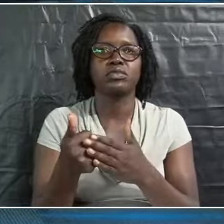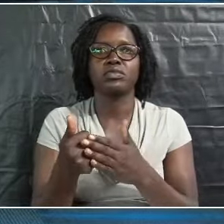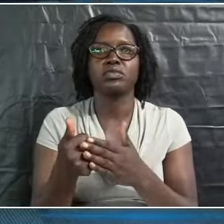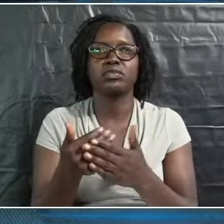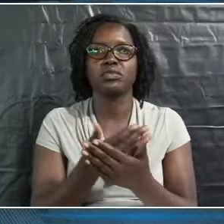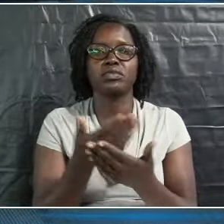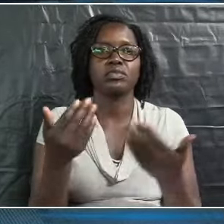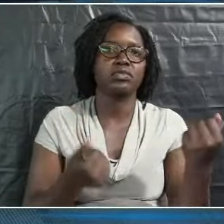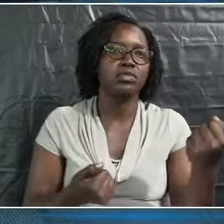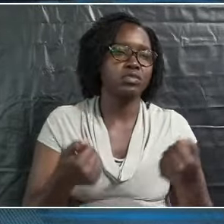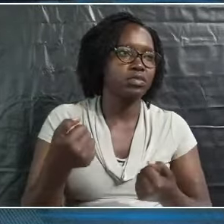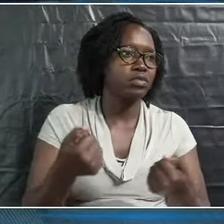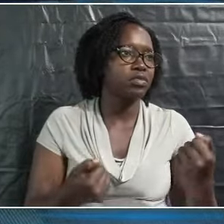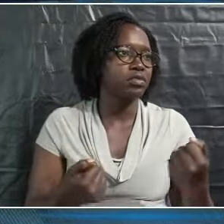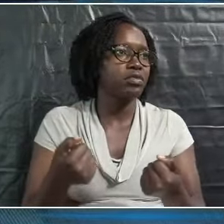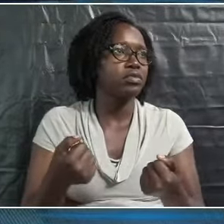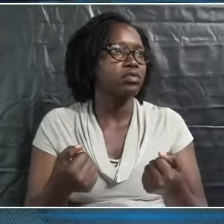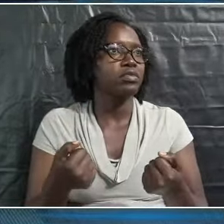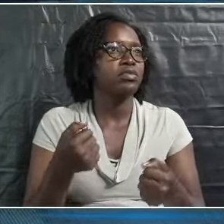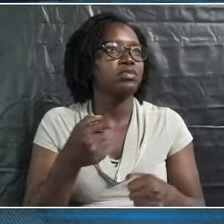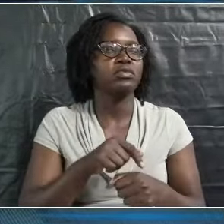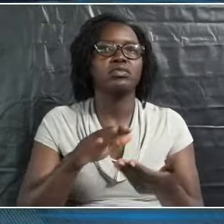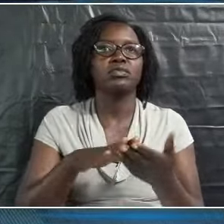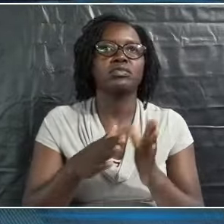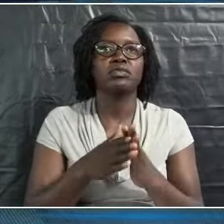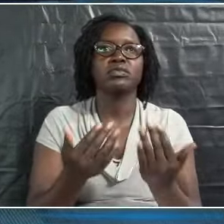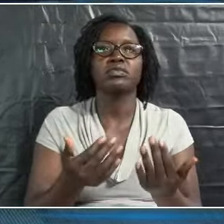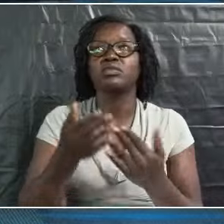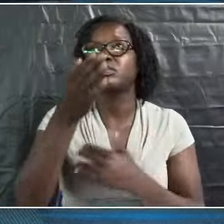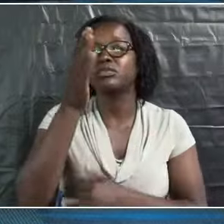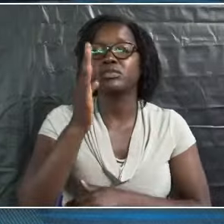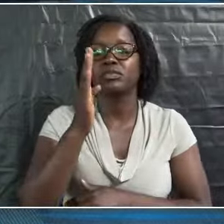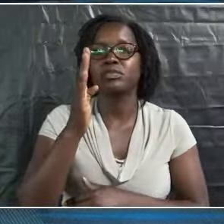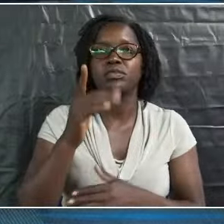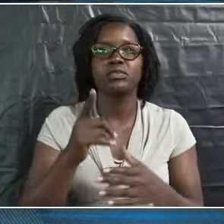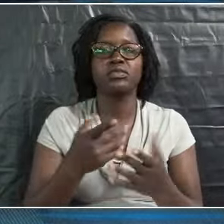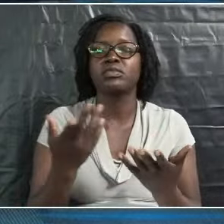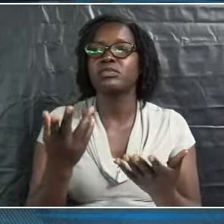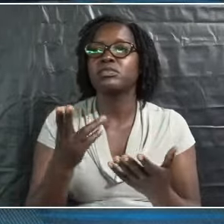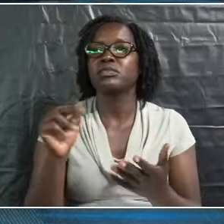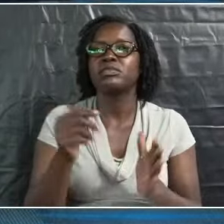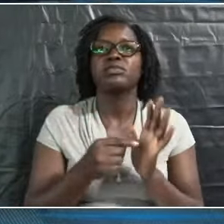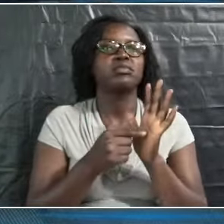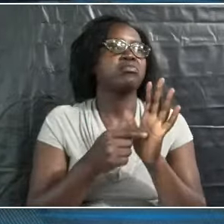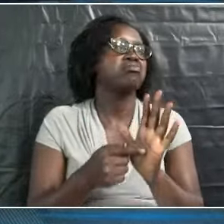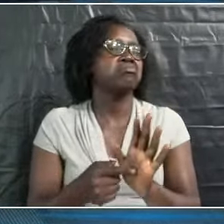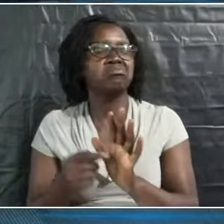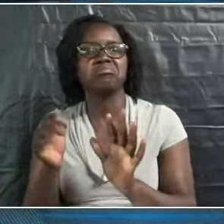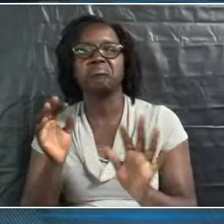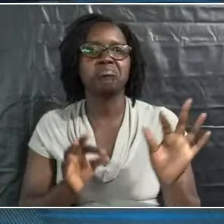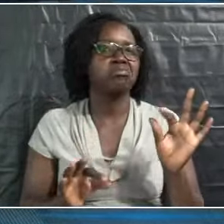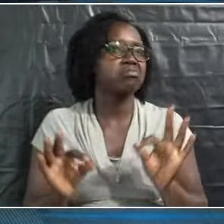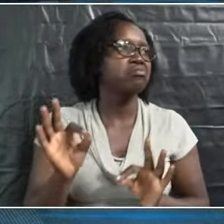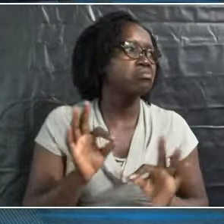particular vehicle. When you become a child of God, there is no showing off.